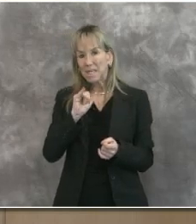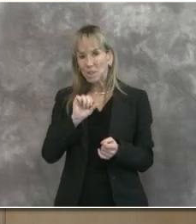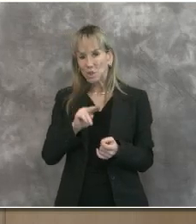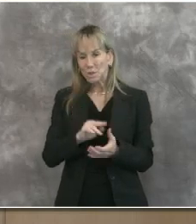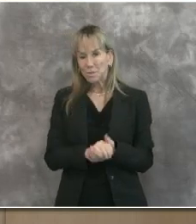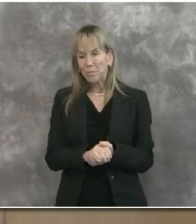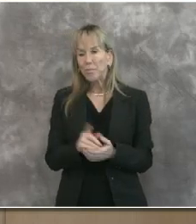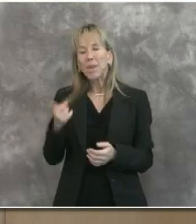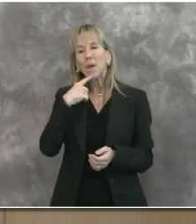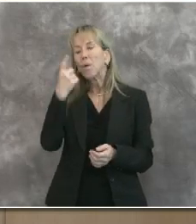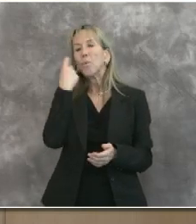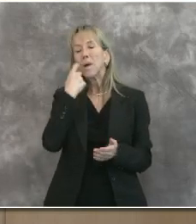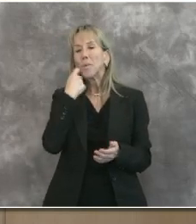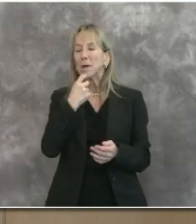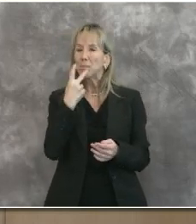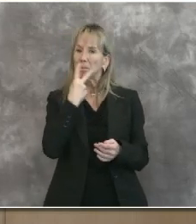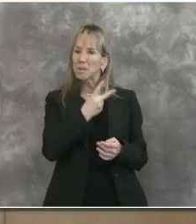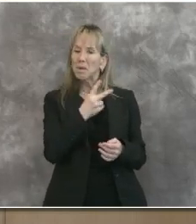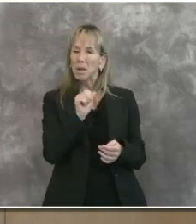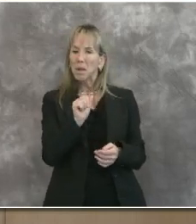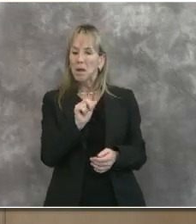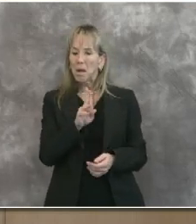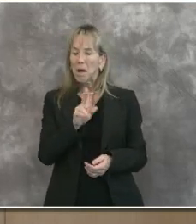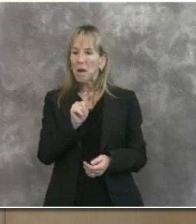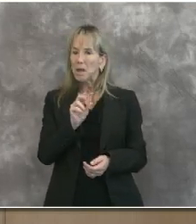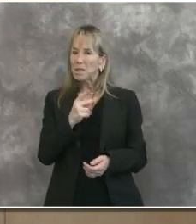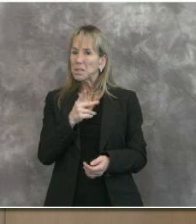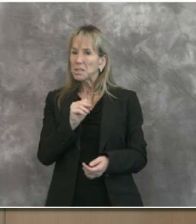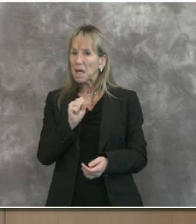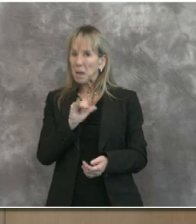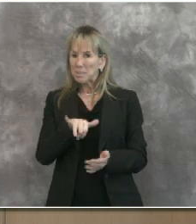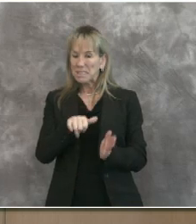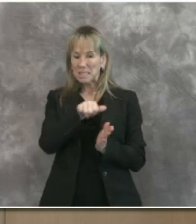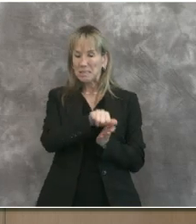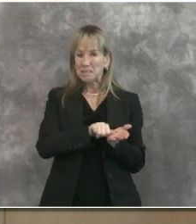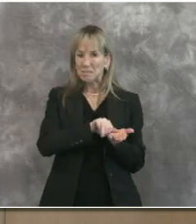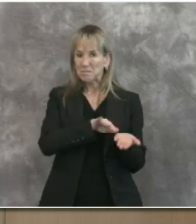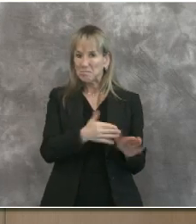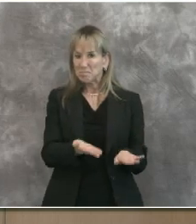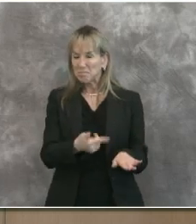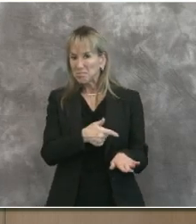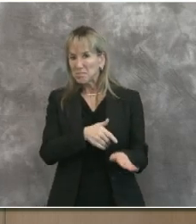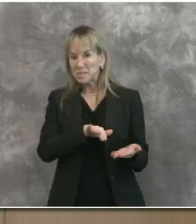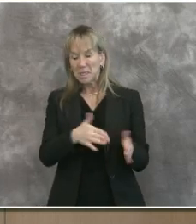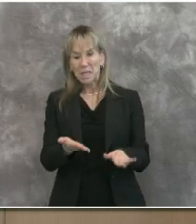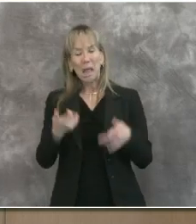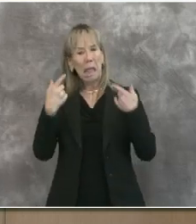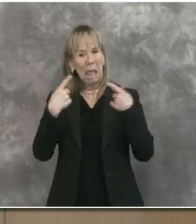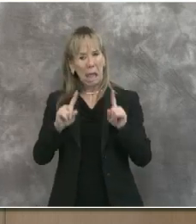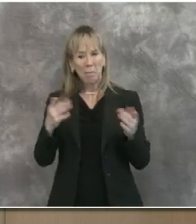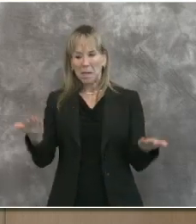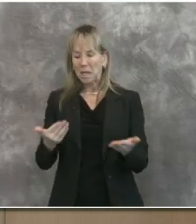recent autopsy report that reveals the first COVID-19 related death in the United States happened